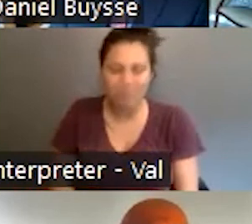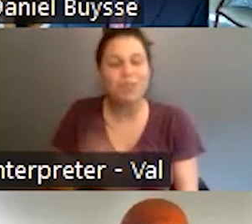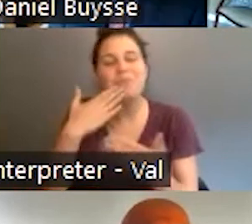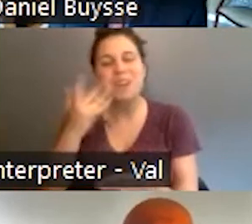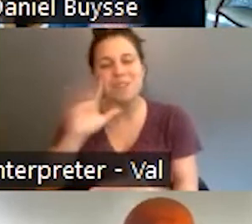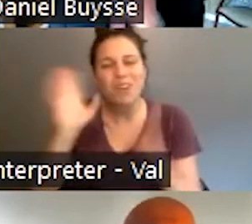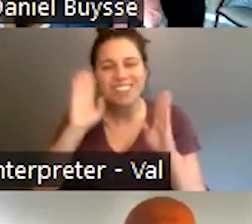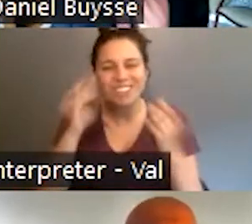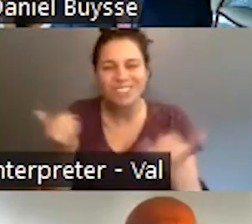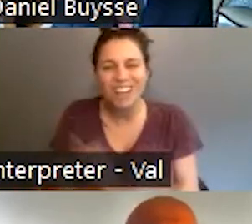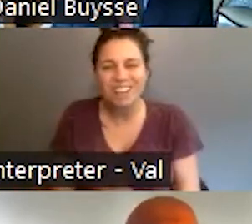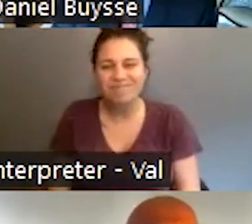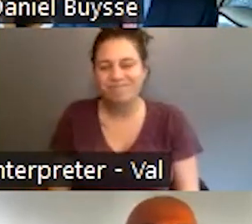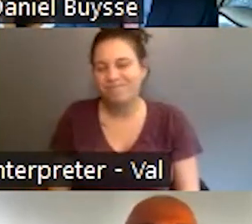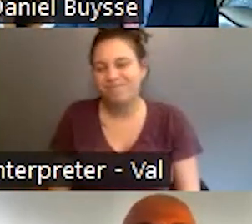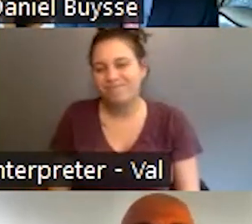attention.